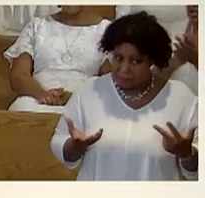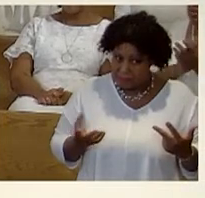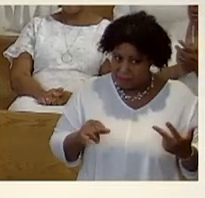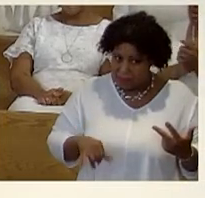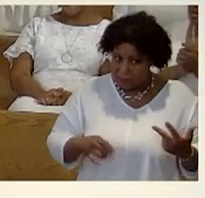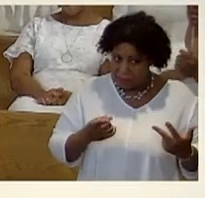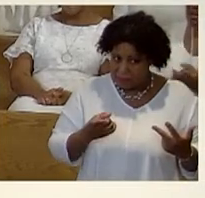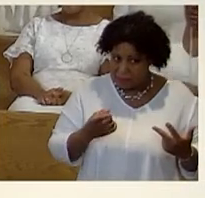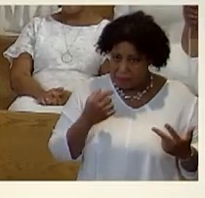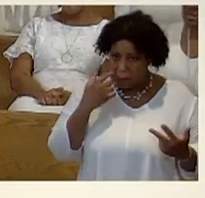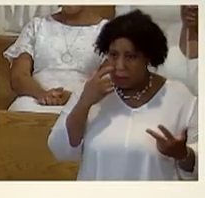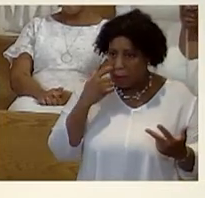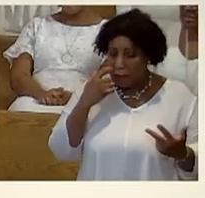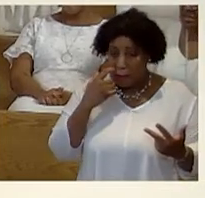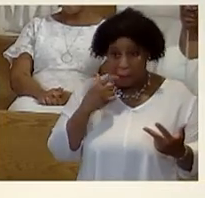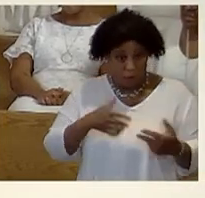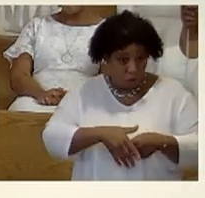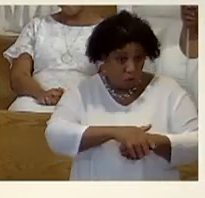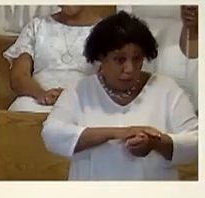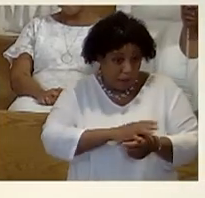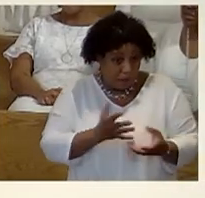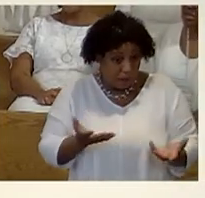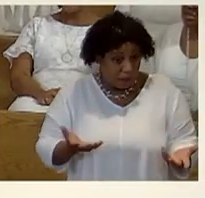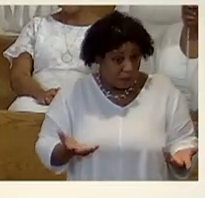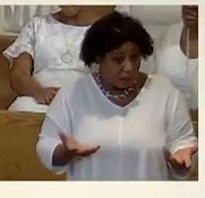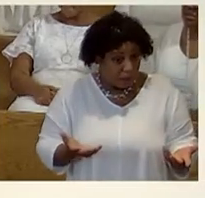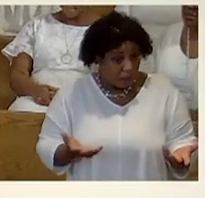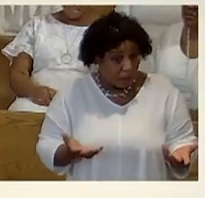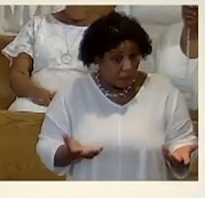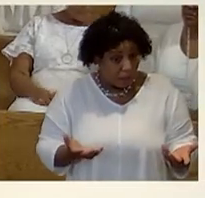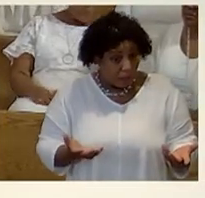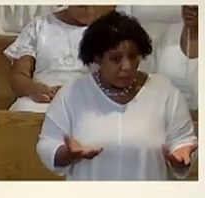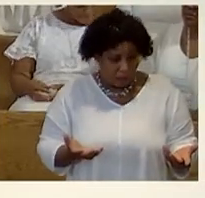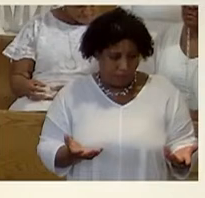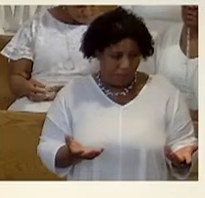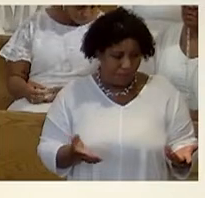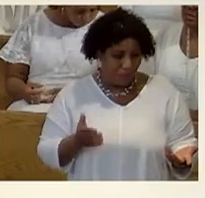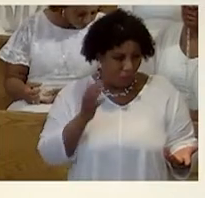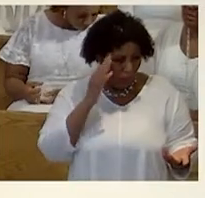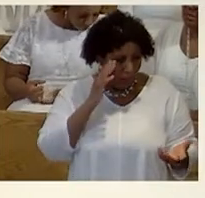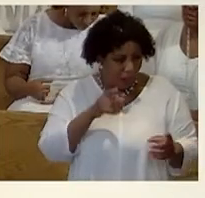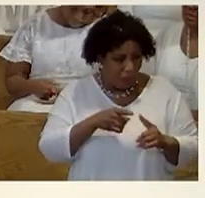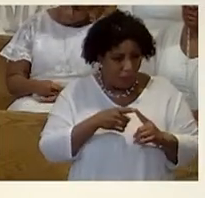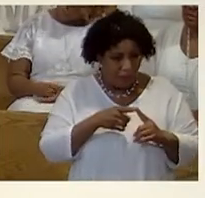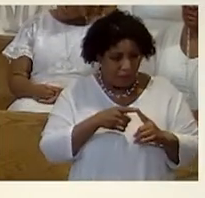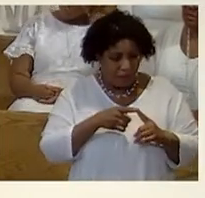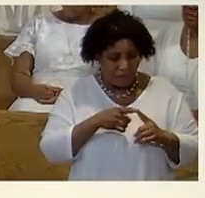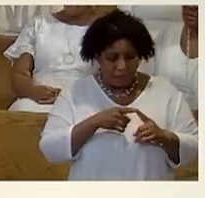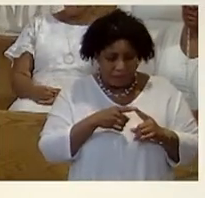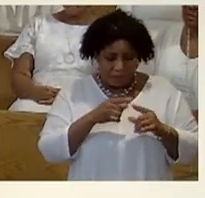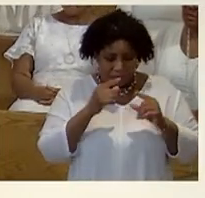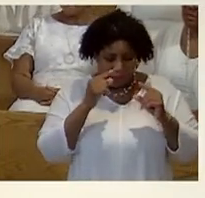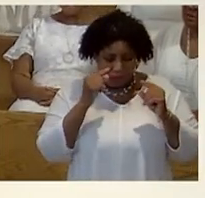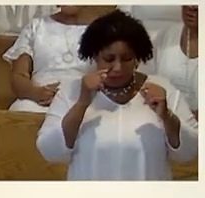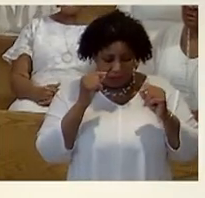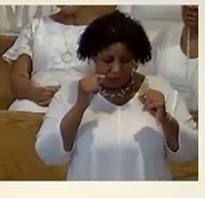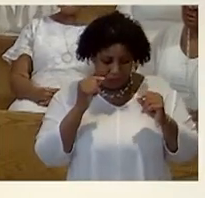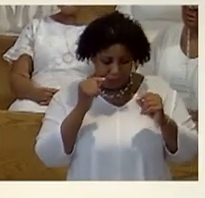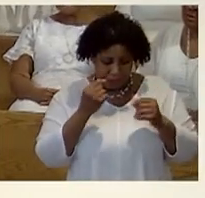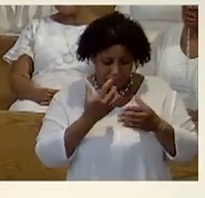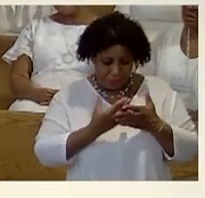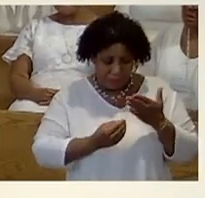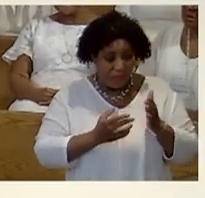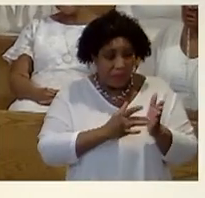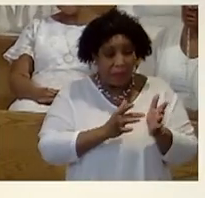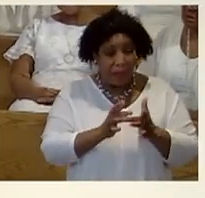Well, are you covered there? Do you know when you close your eyes in death, the